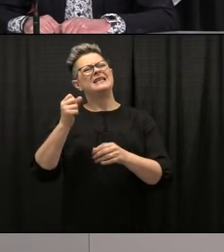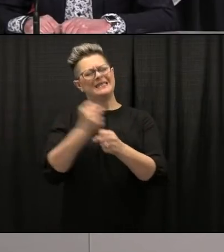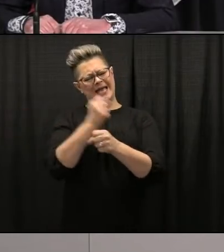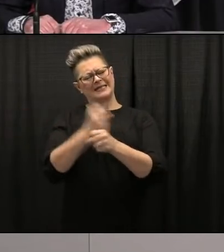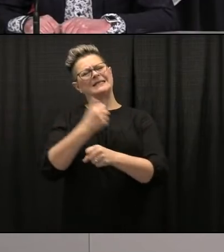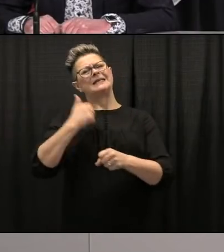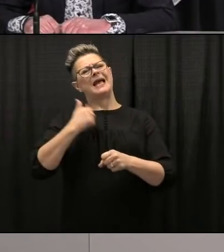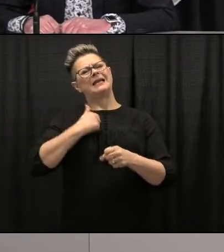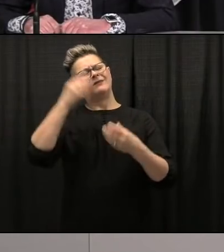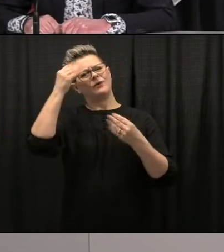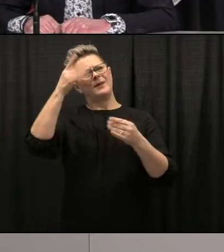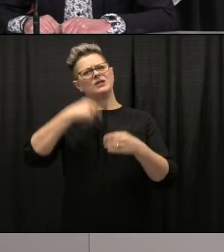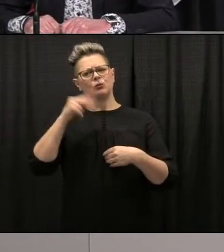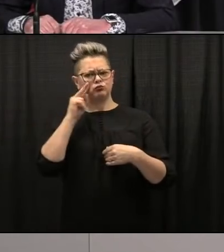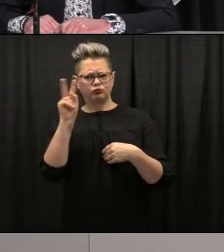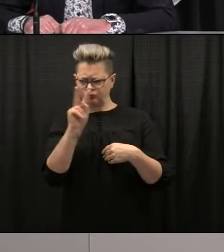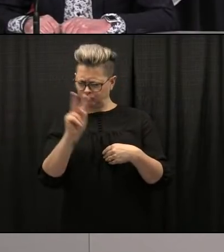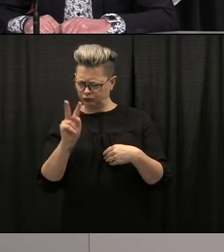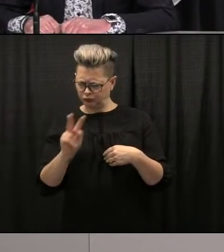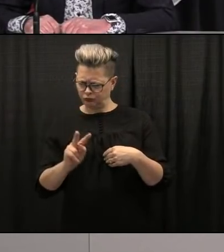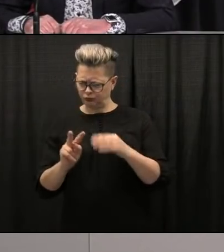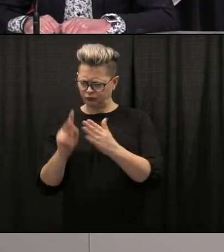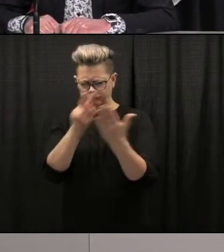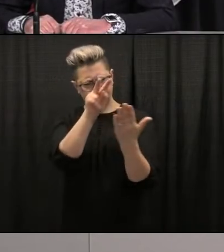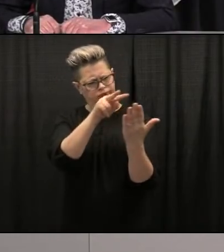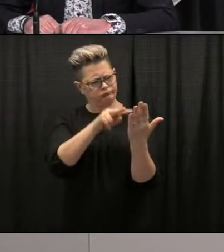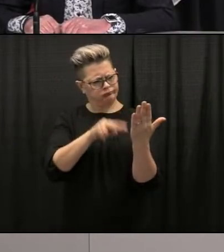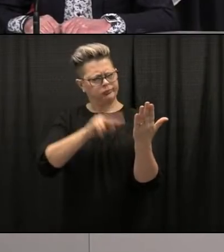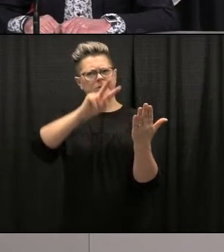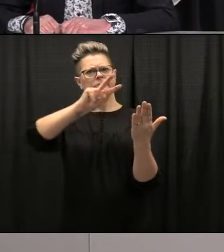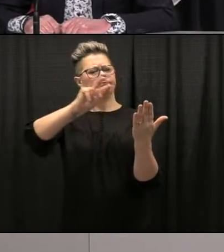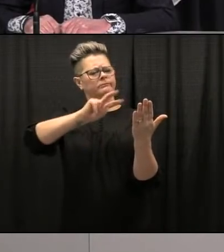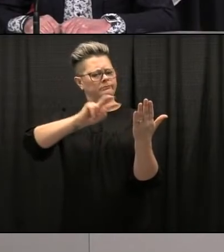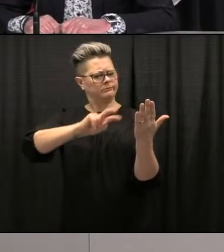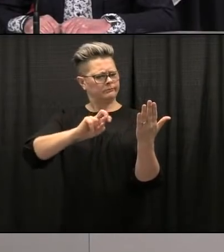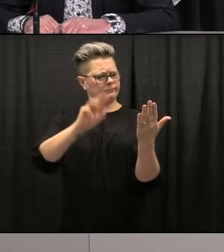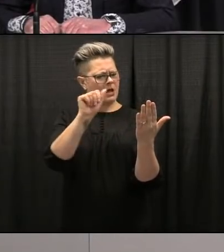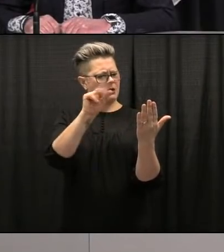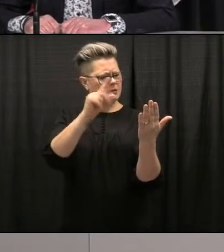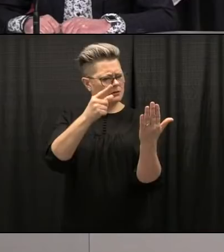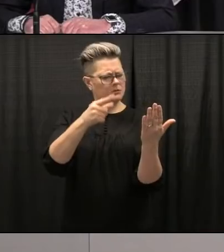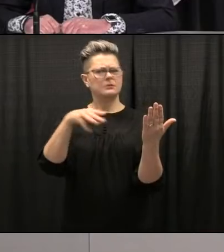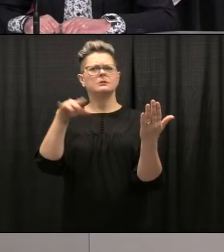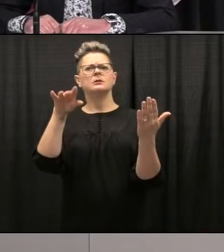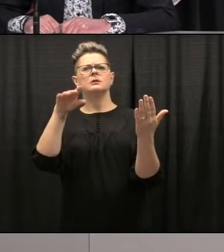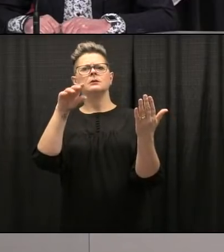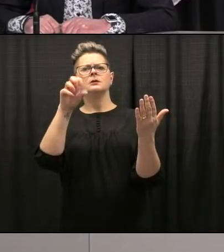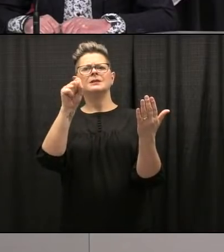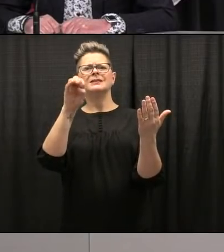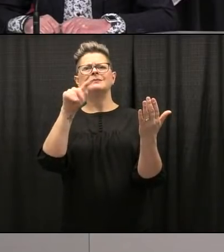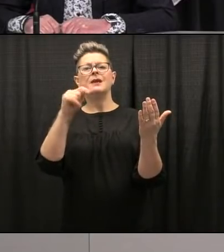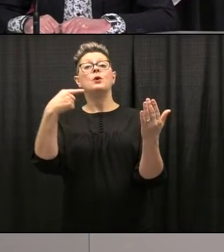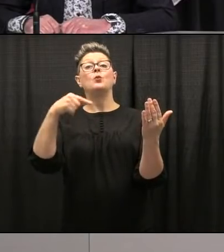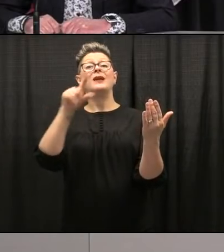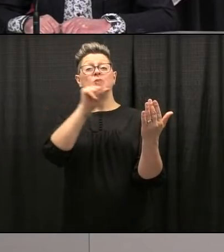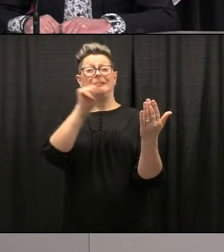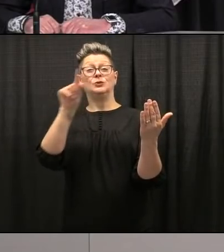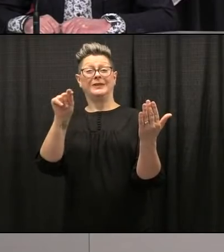data recently, and for the months August and September in